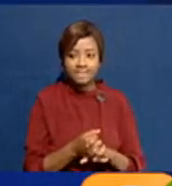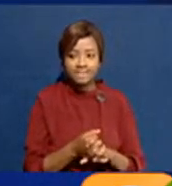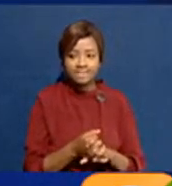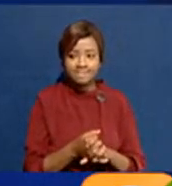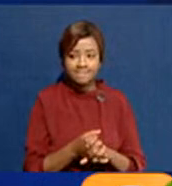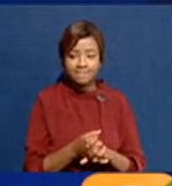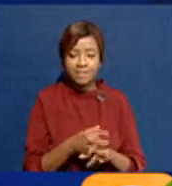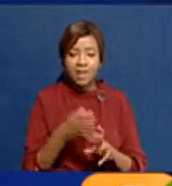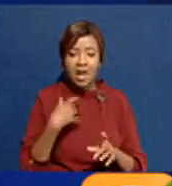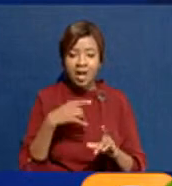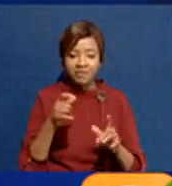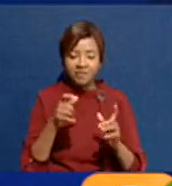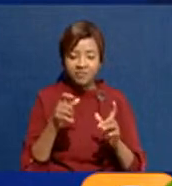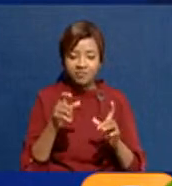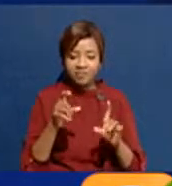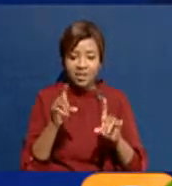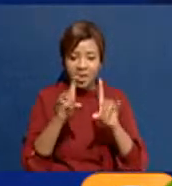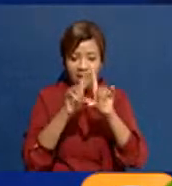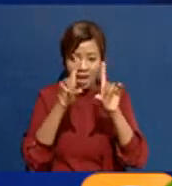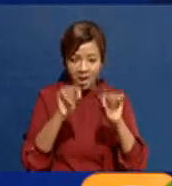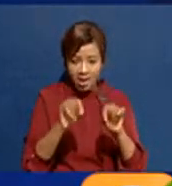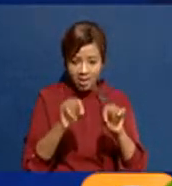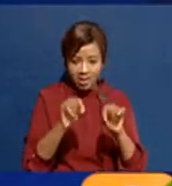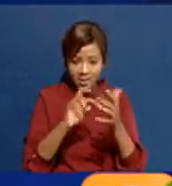a card or something like that. Mm. So